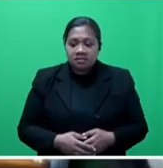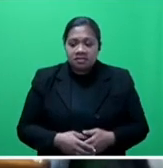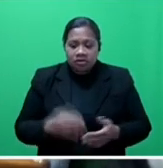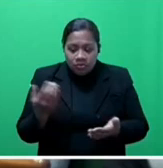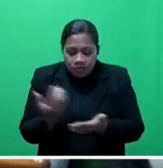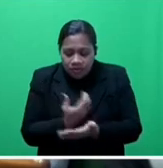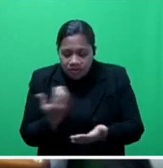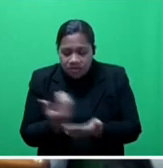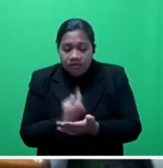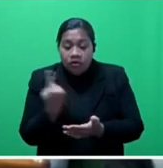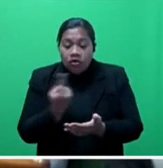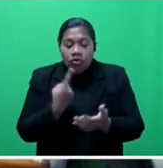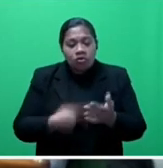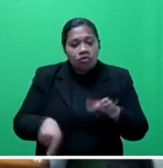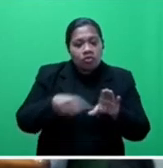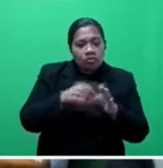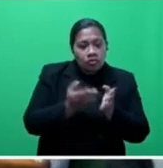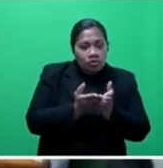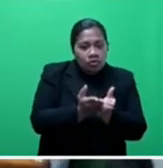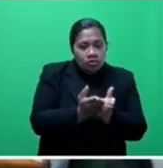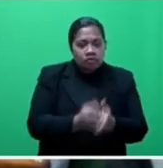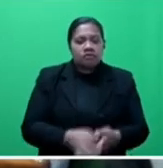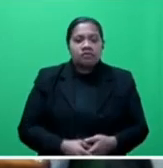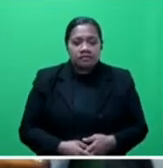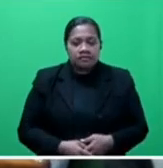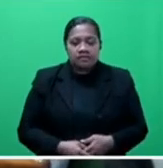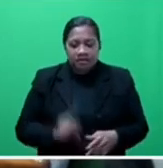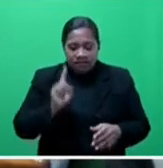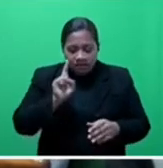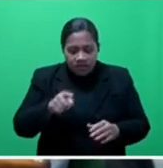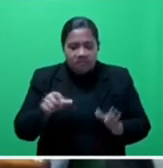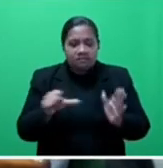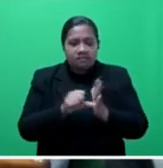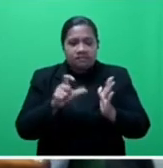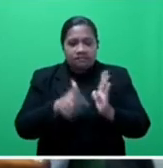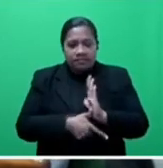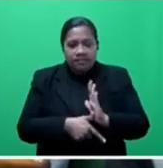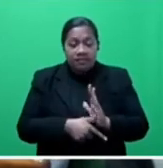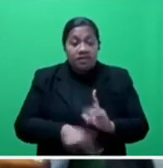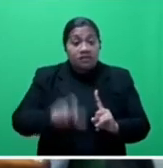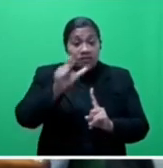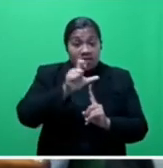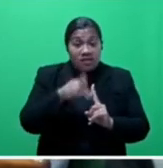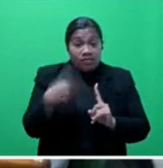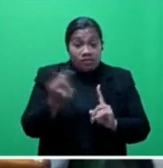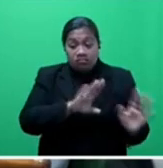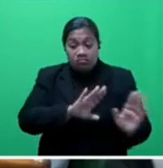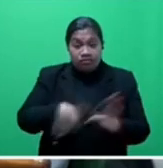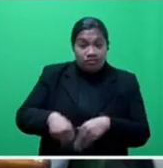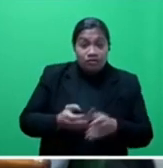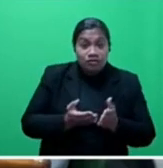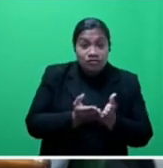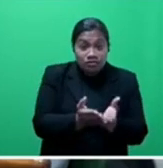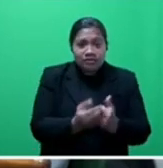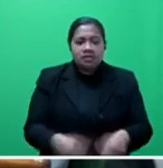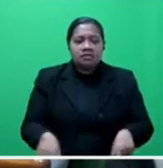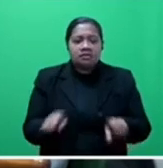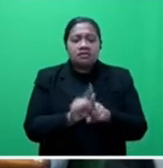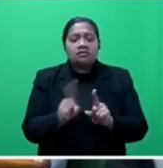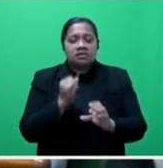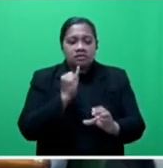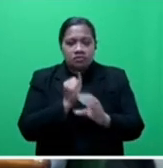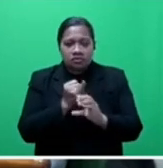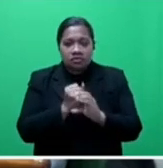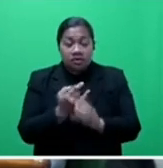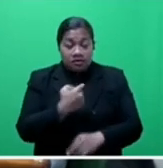die trying. In certain countries, captains who abandon their ships are said to have committed a crime. For me,